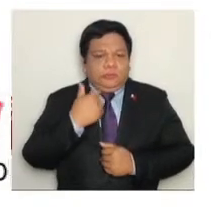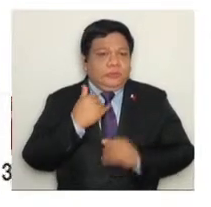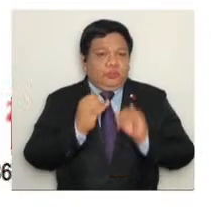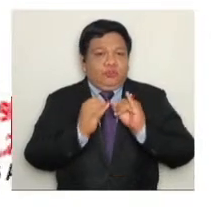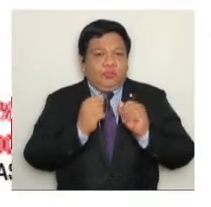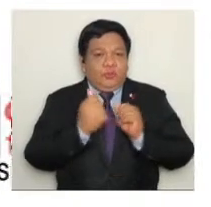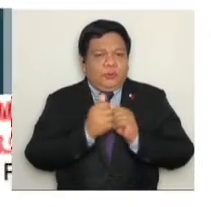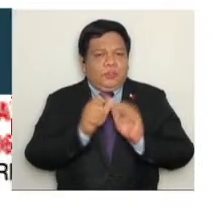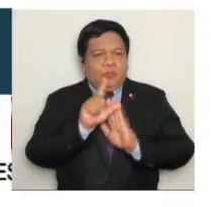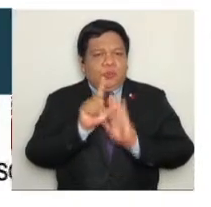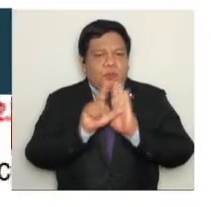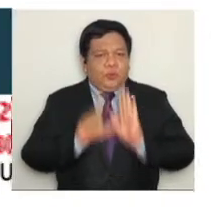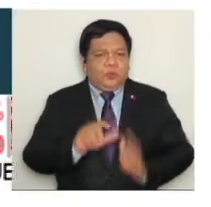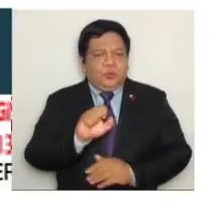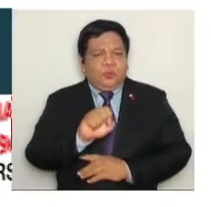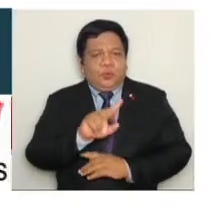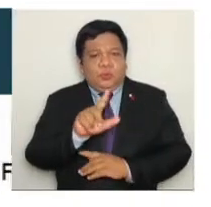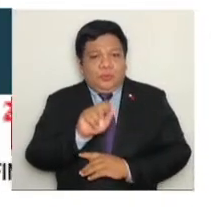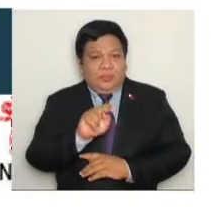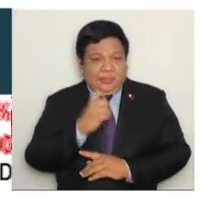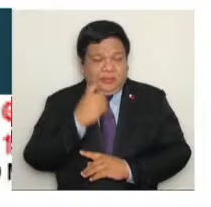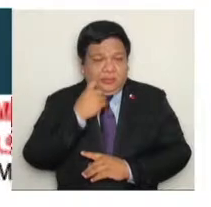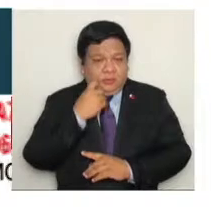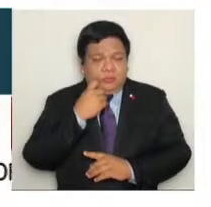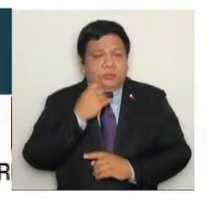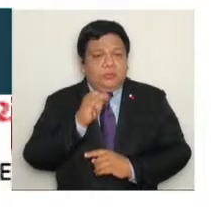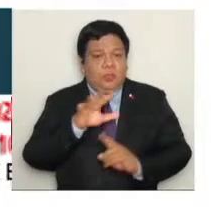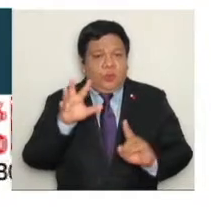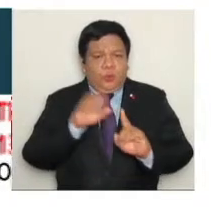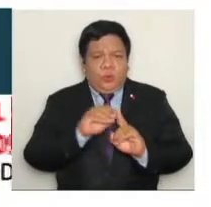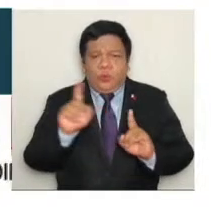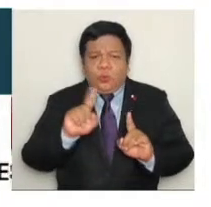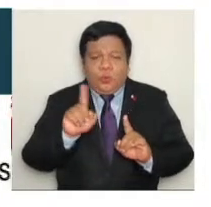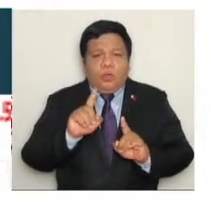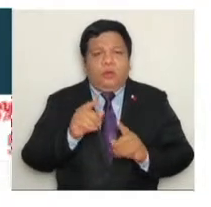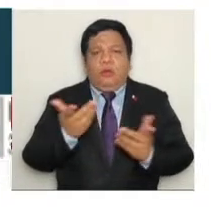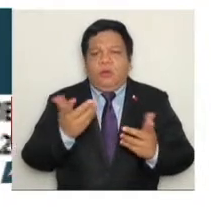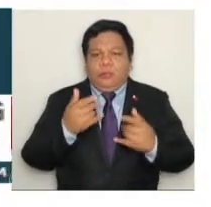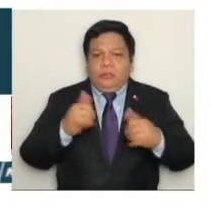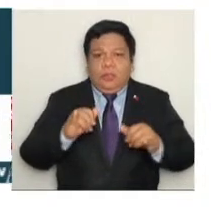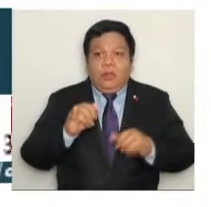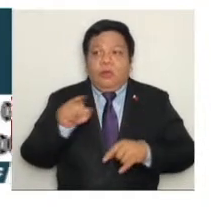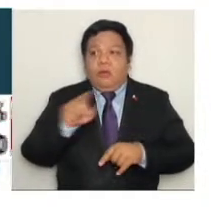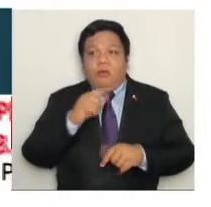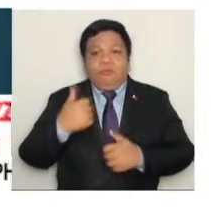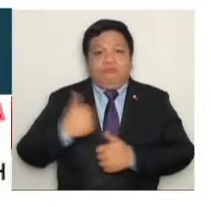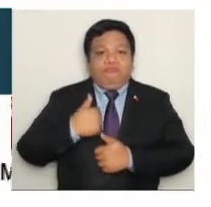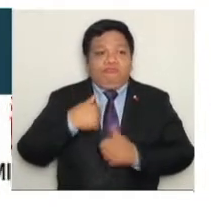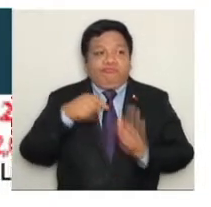the program. Basically, they were saying that the culture of impunity is still in the Philippines.